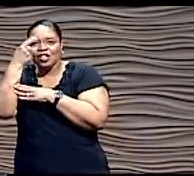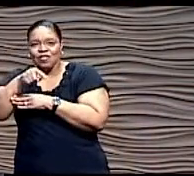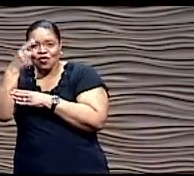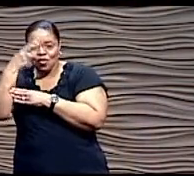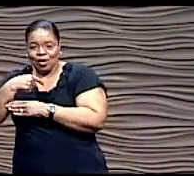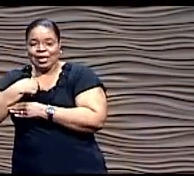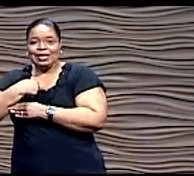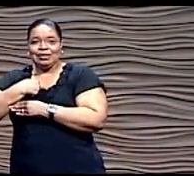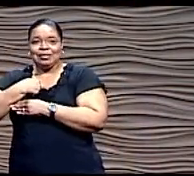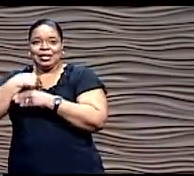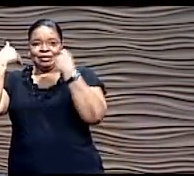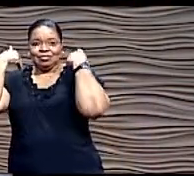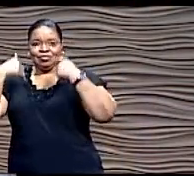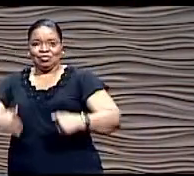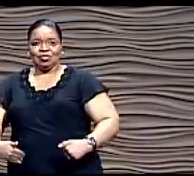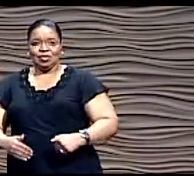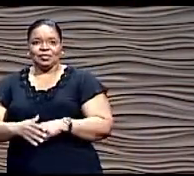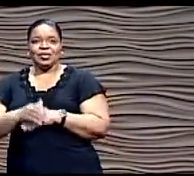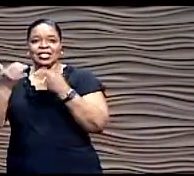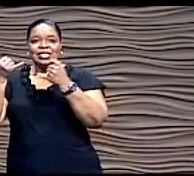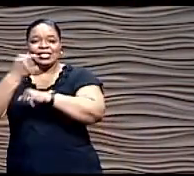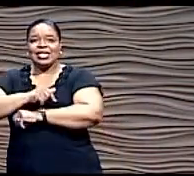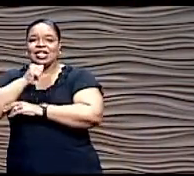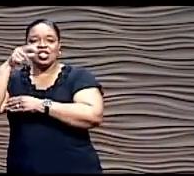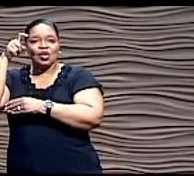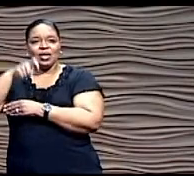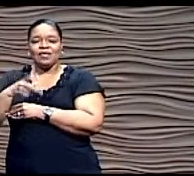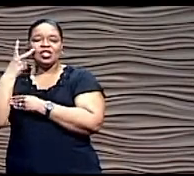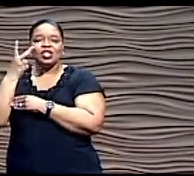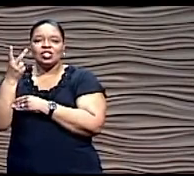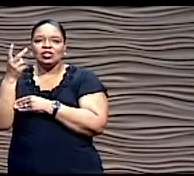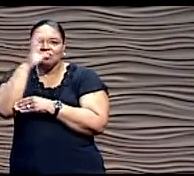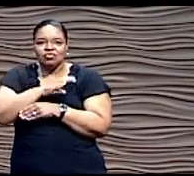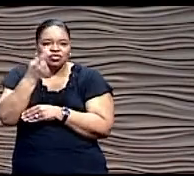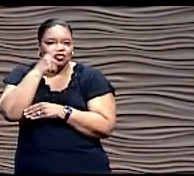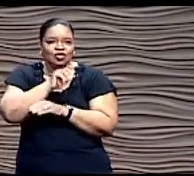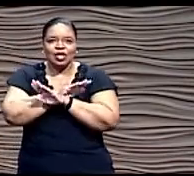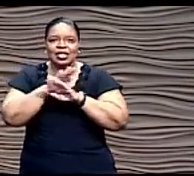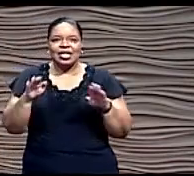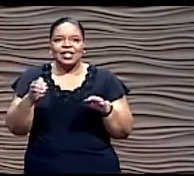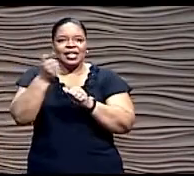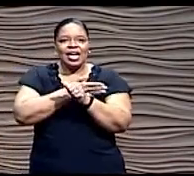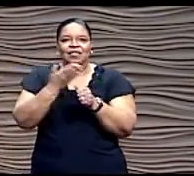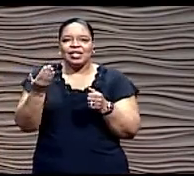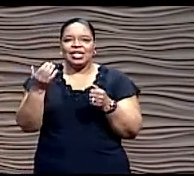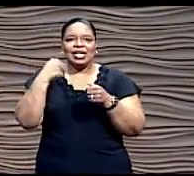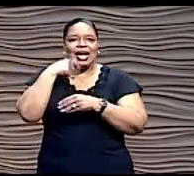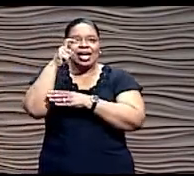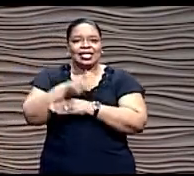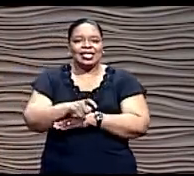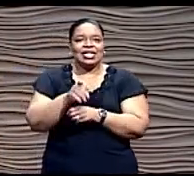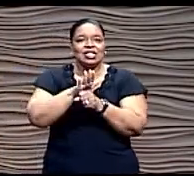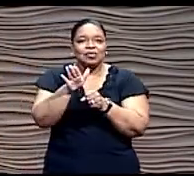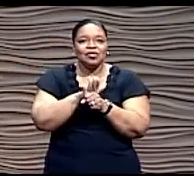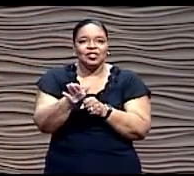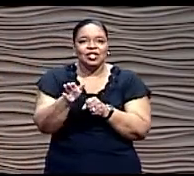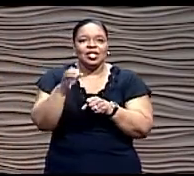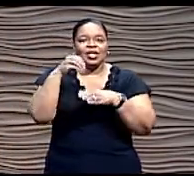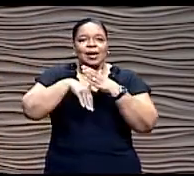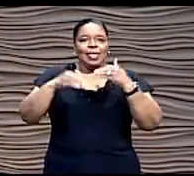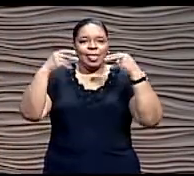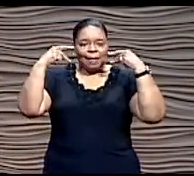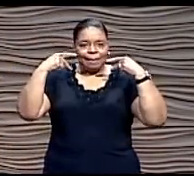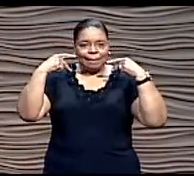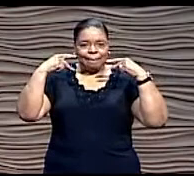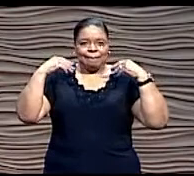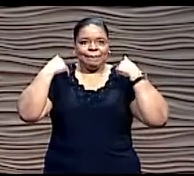it. And today I don't have to look for nothing else, because everything I need has been fulfilled in the person